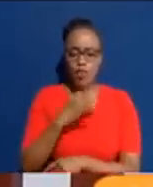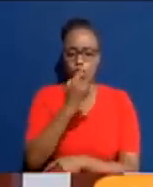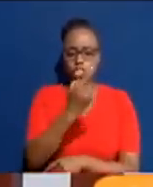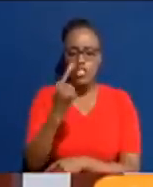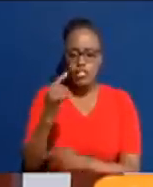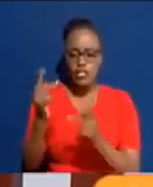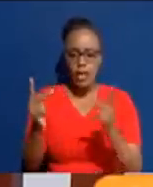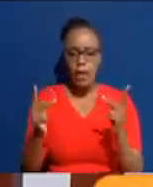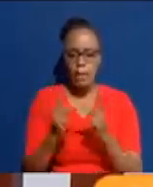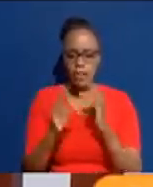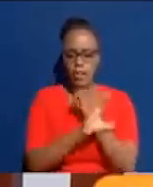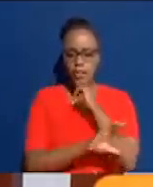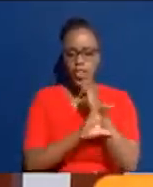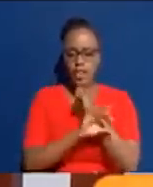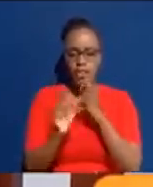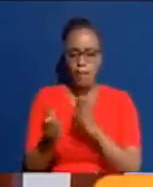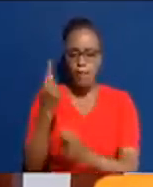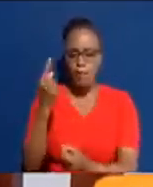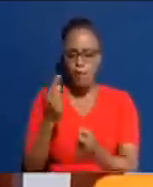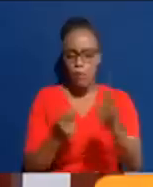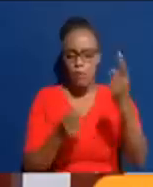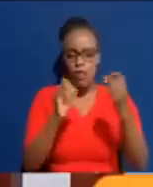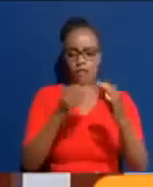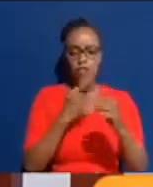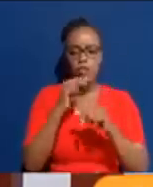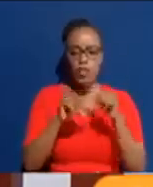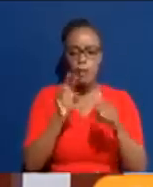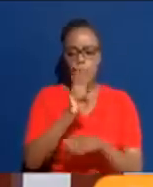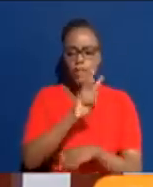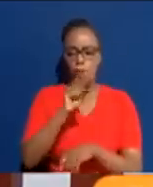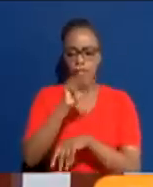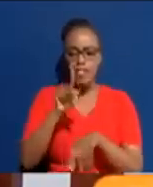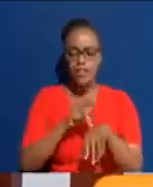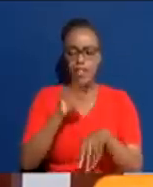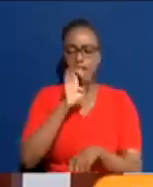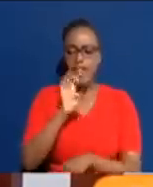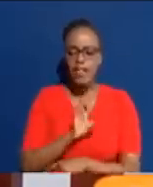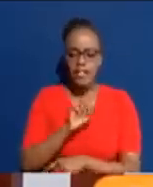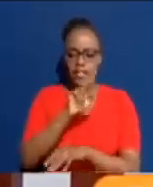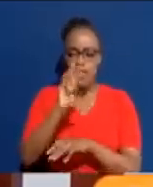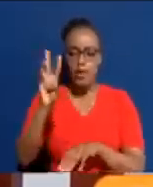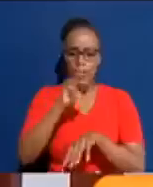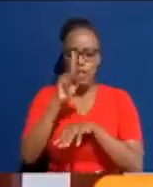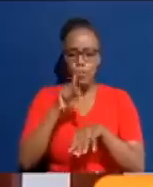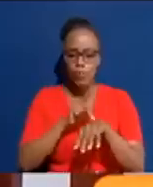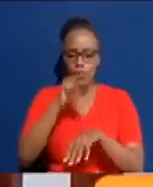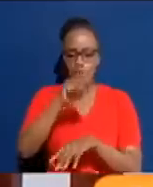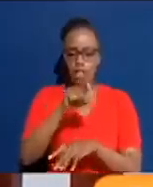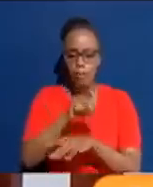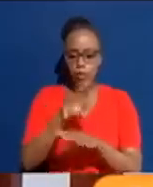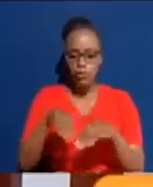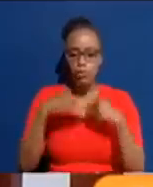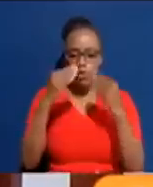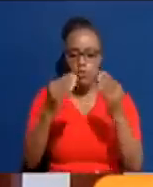corner in this country to come up. If we are talking about Western Province, the elders in Western Province should be able to